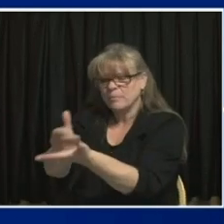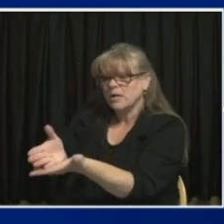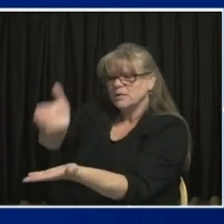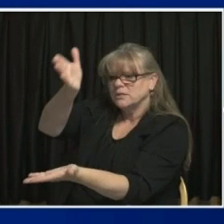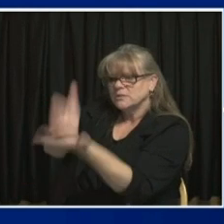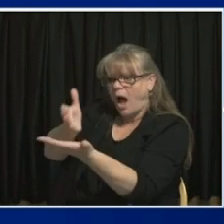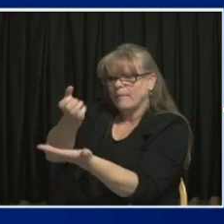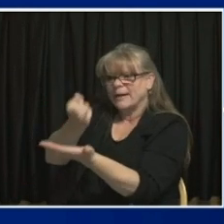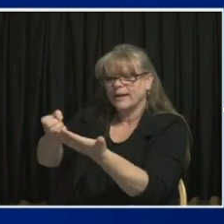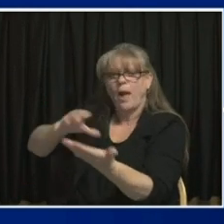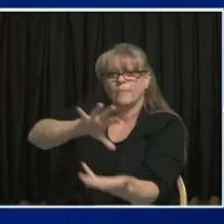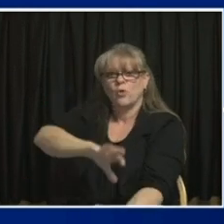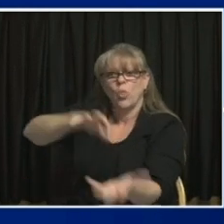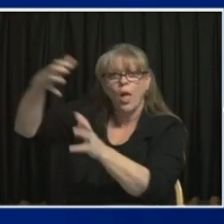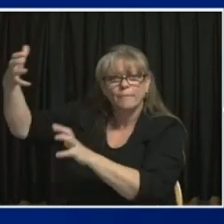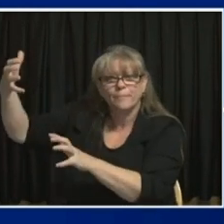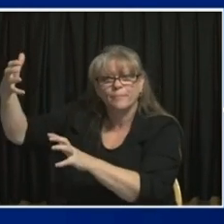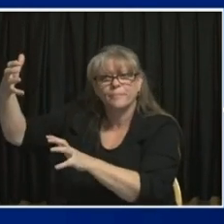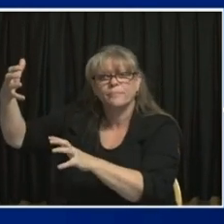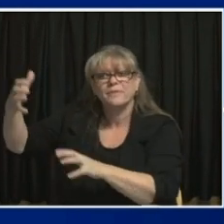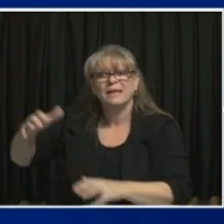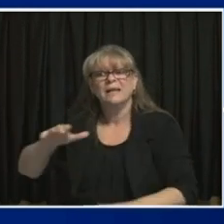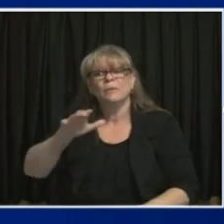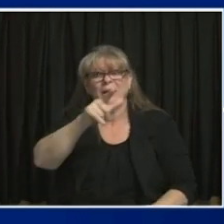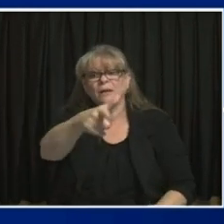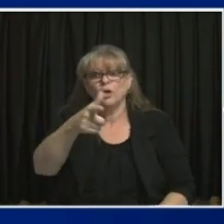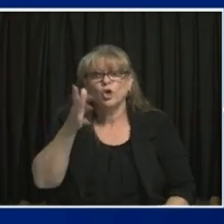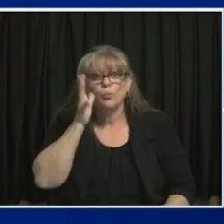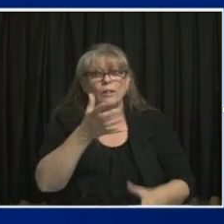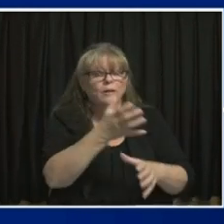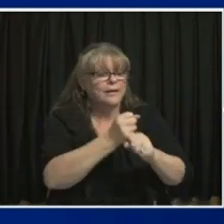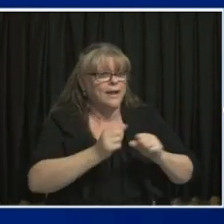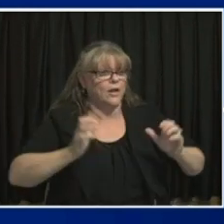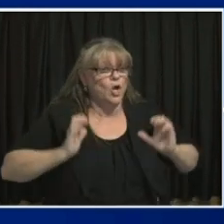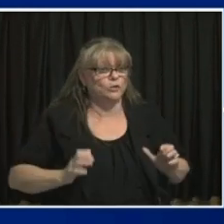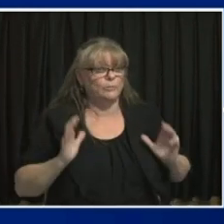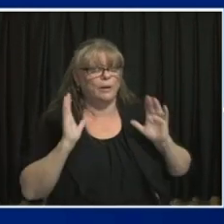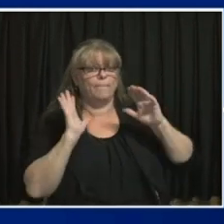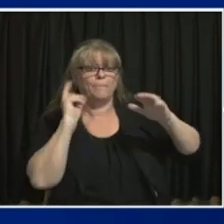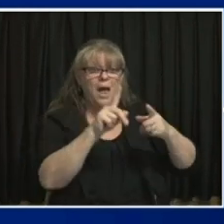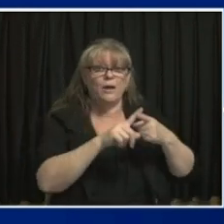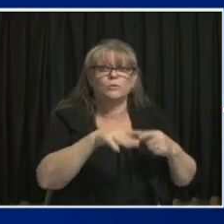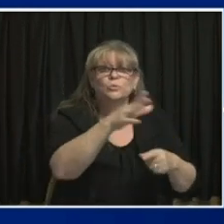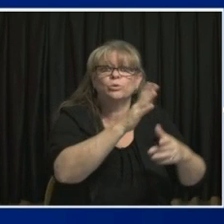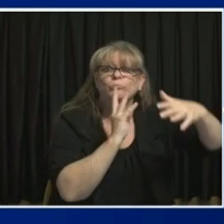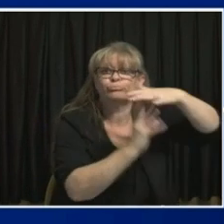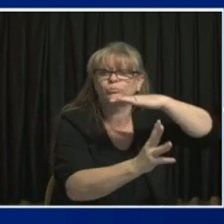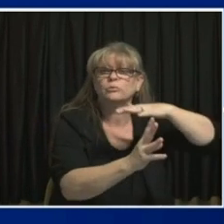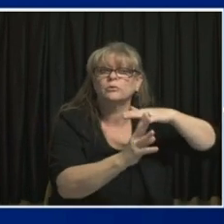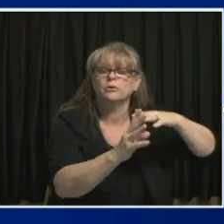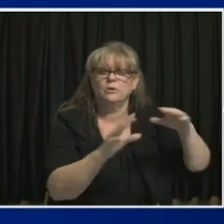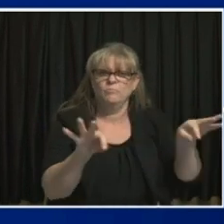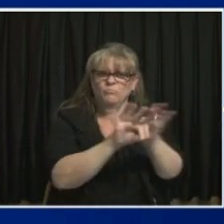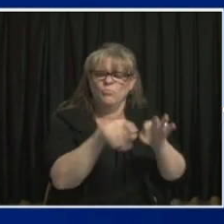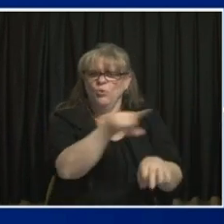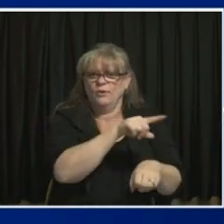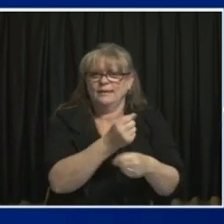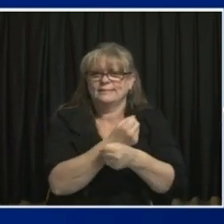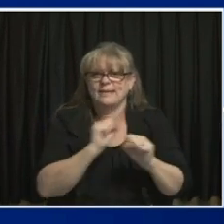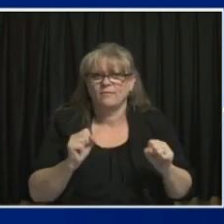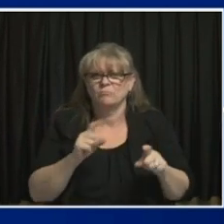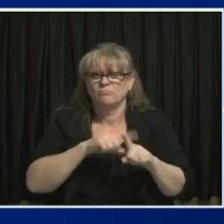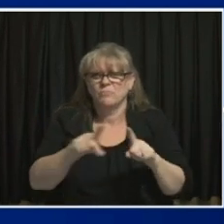understand. Customers will return en masse when they feel safe. When people see videos of people packed into a